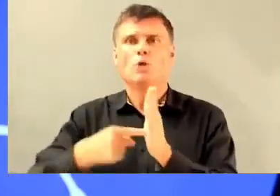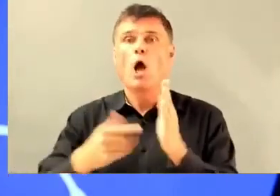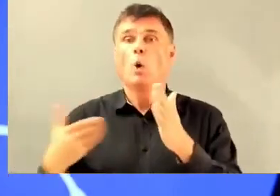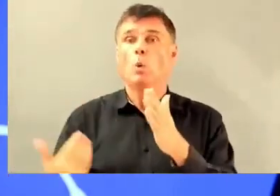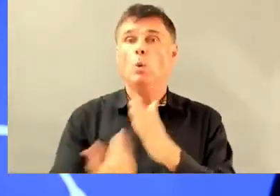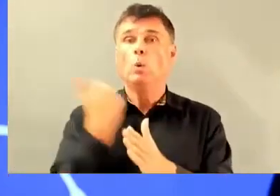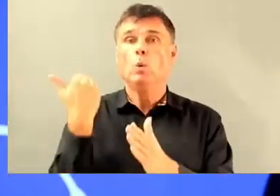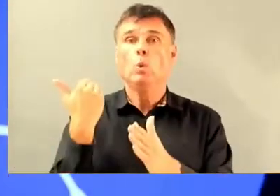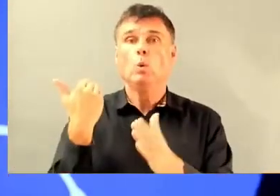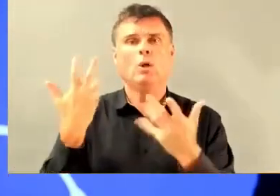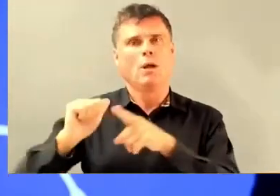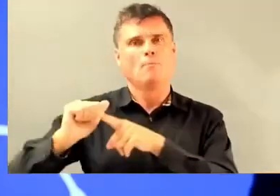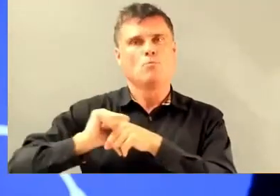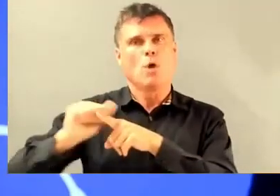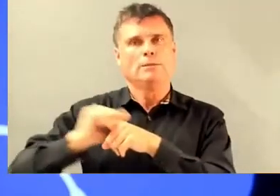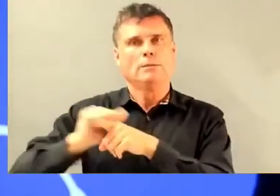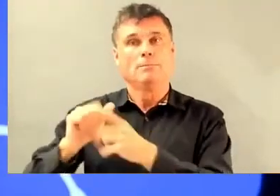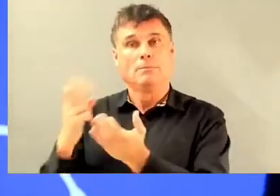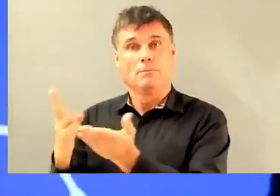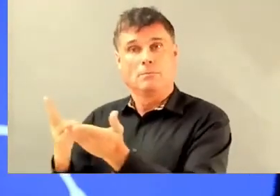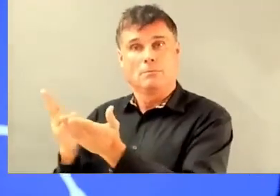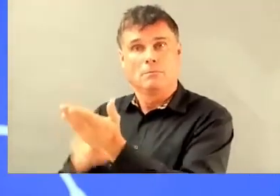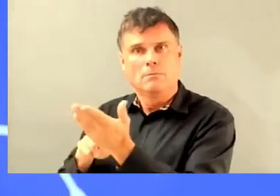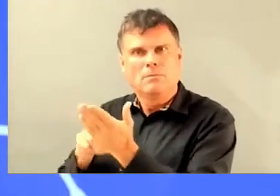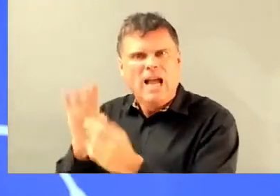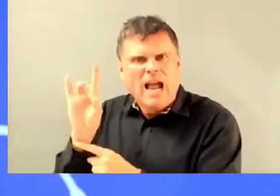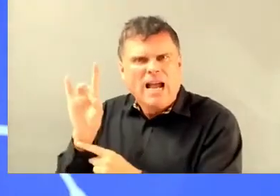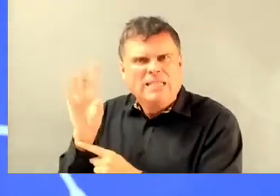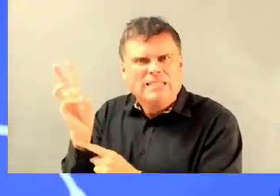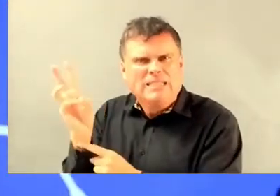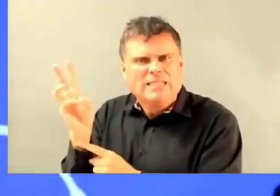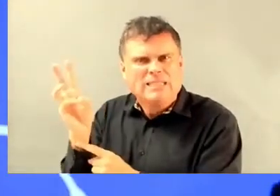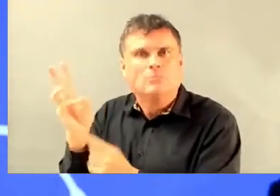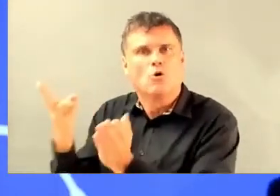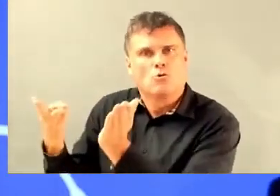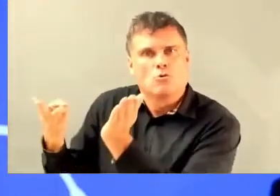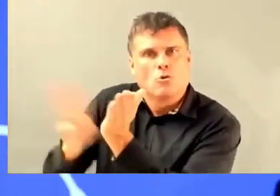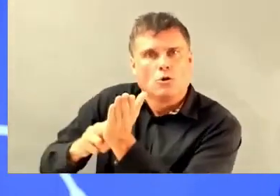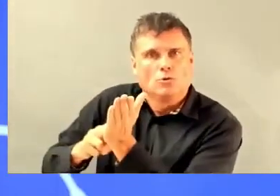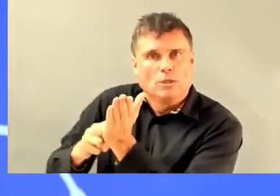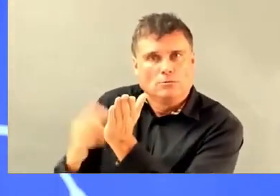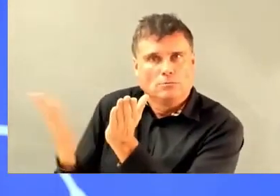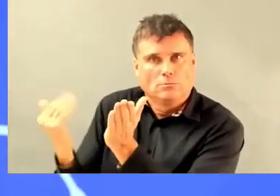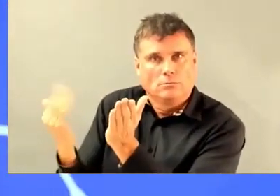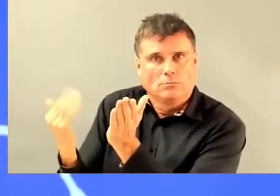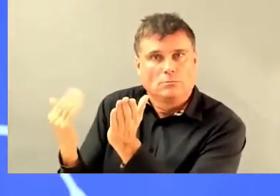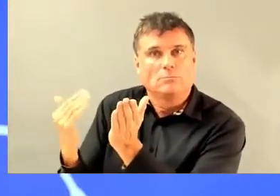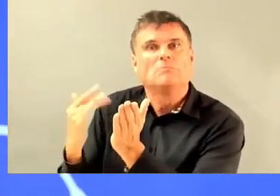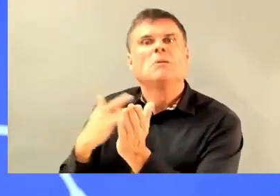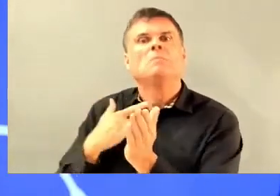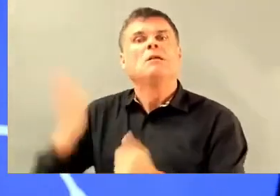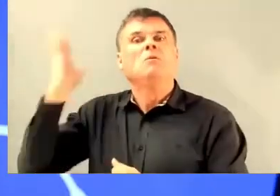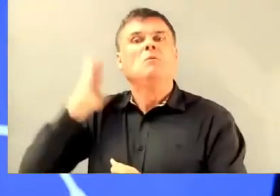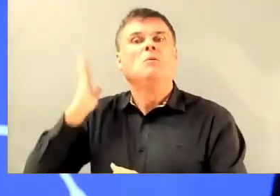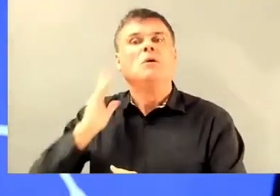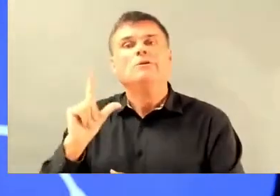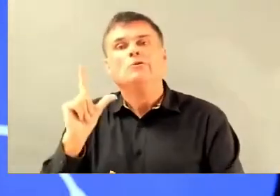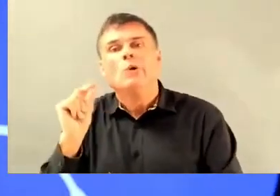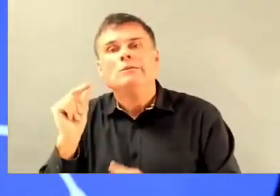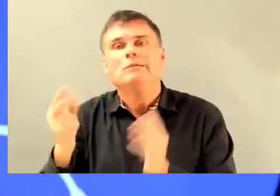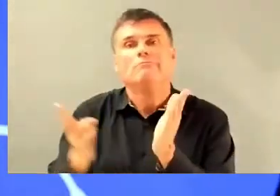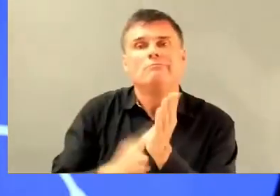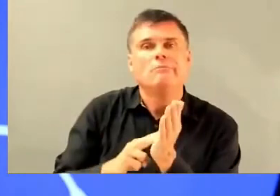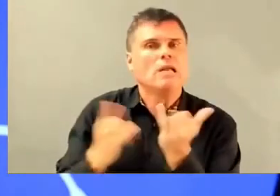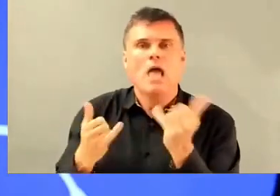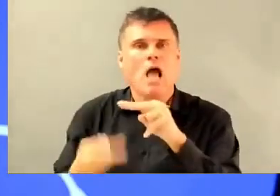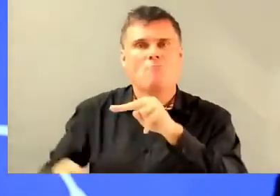contracts have been signed under the new to practice contracts. Typically that number is about 20. That was put forward, announced, and implemented over